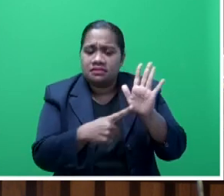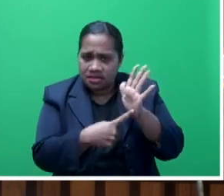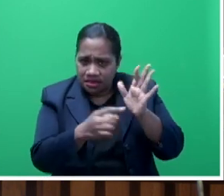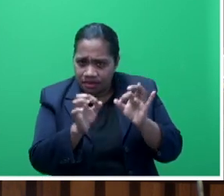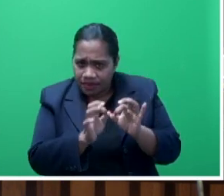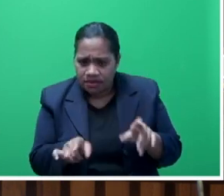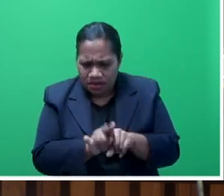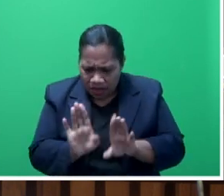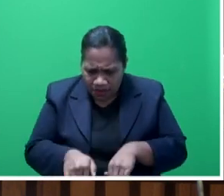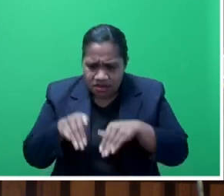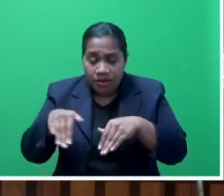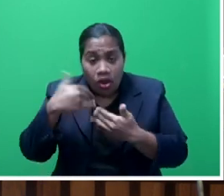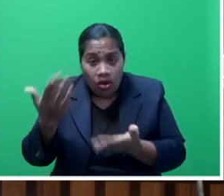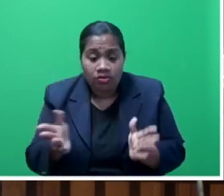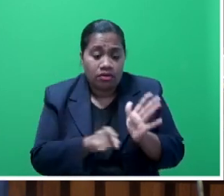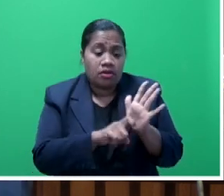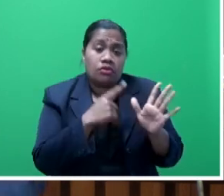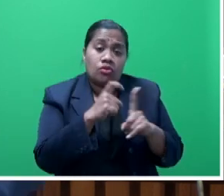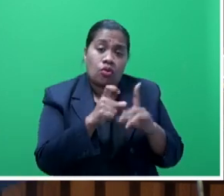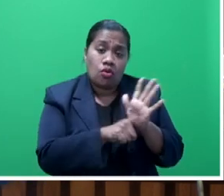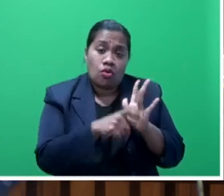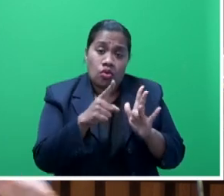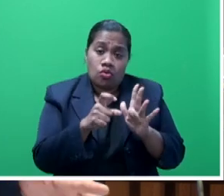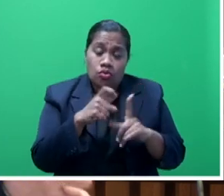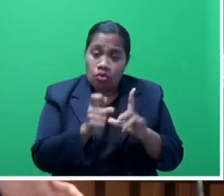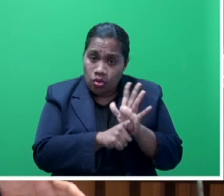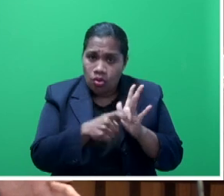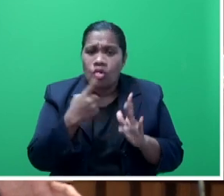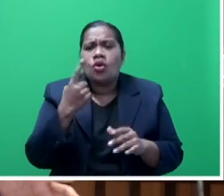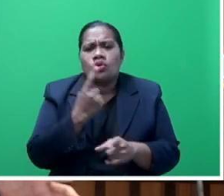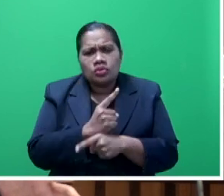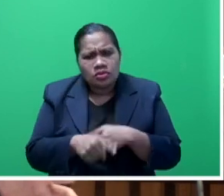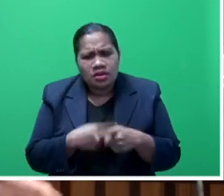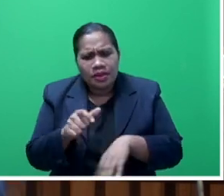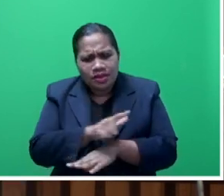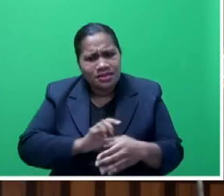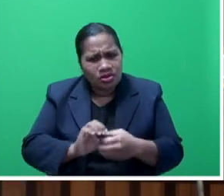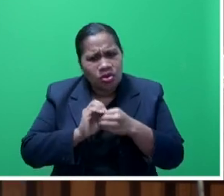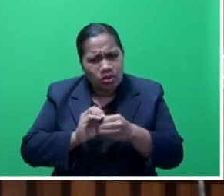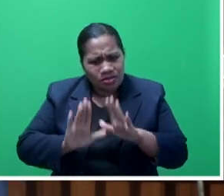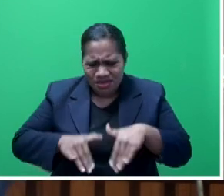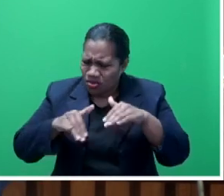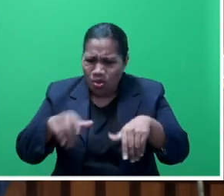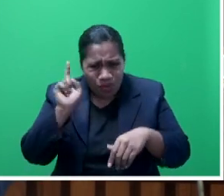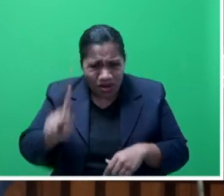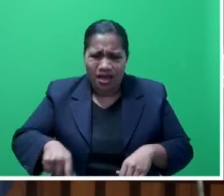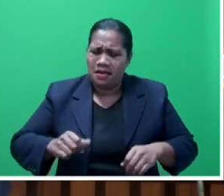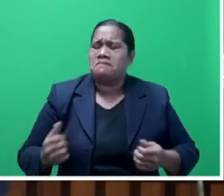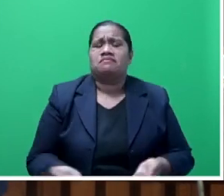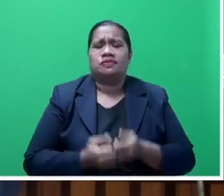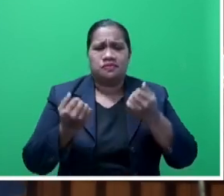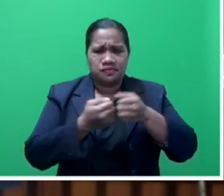Honorable Randranu talked about landowner participation. A vast array of people actually participated, because that's one of the requirements of the World